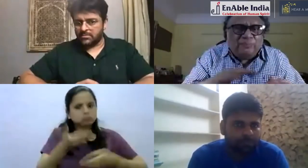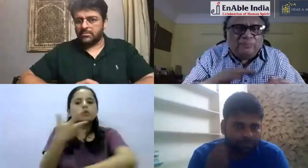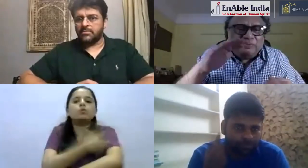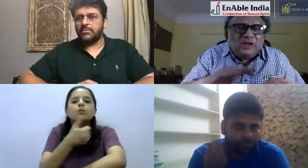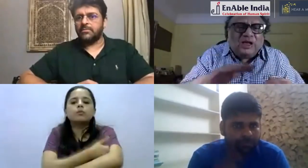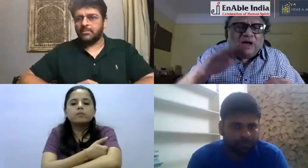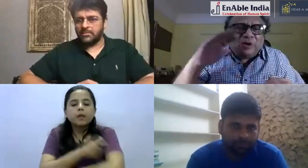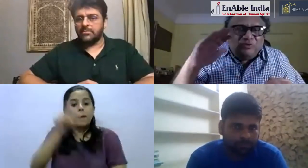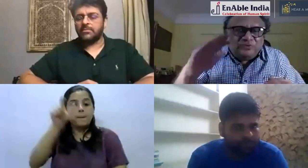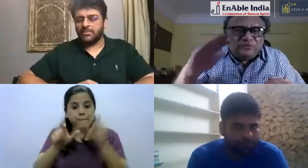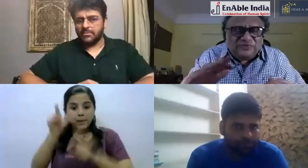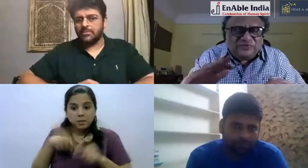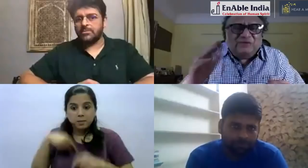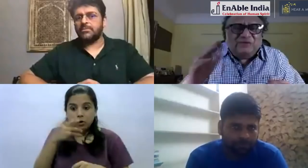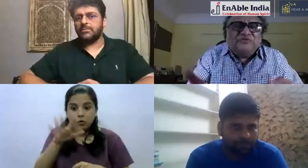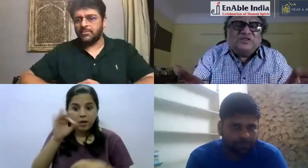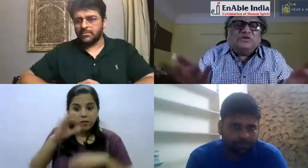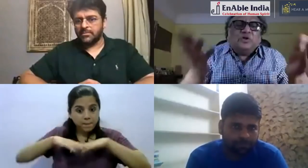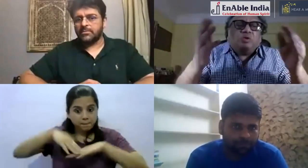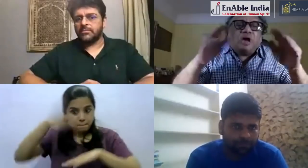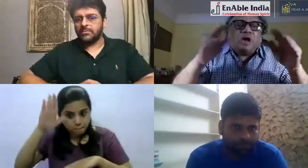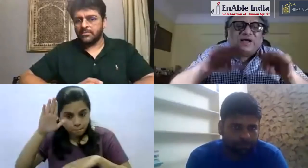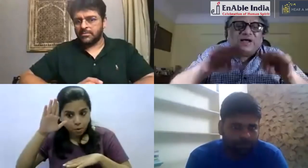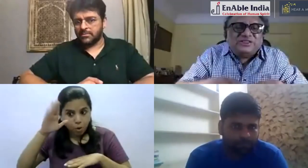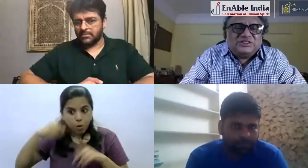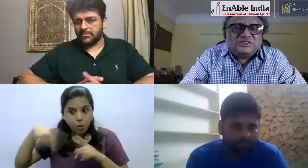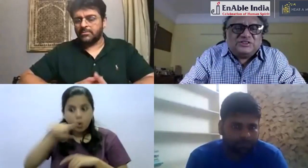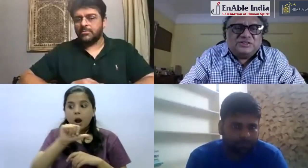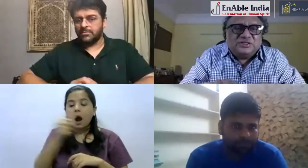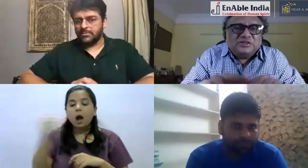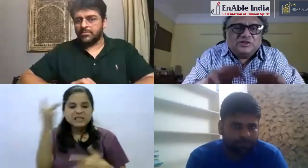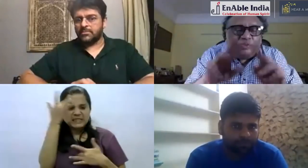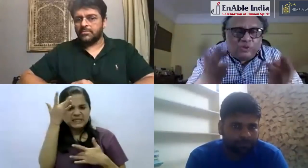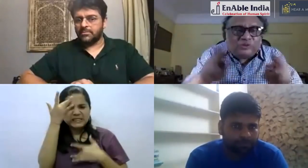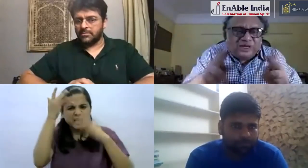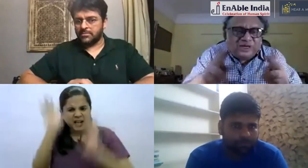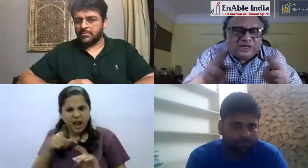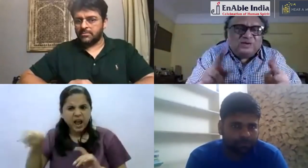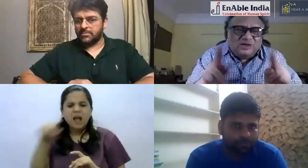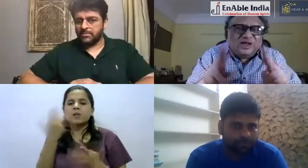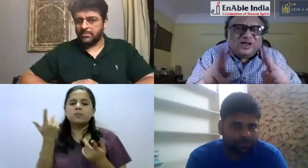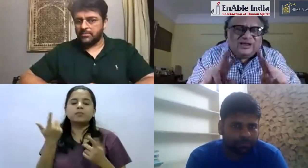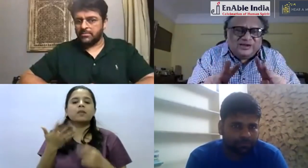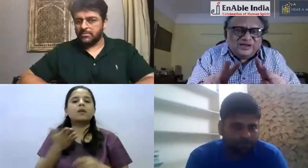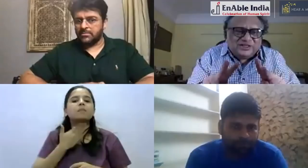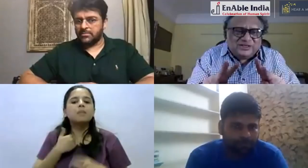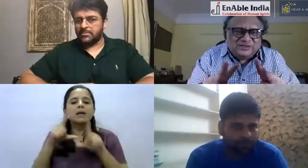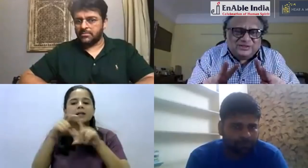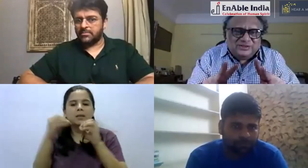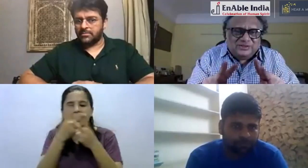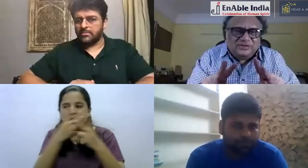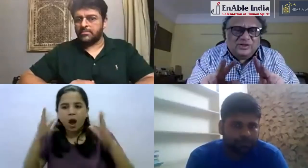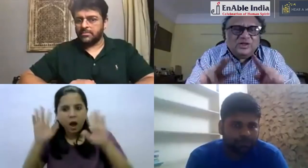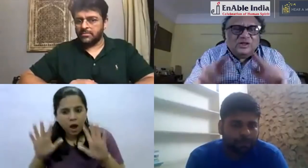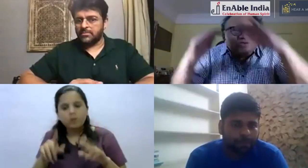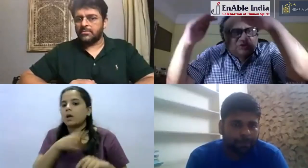and people above 50 with other diseases. So both are at risk.